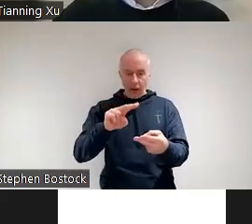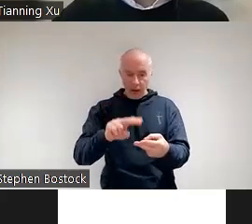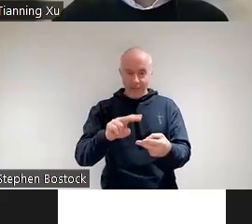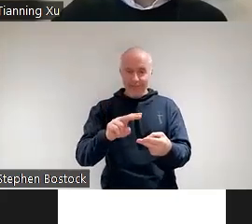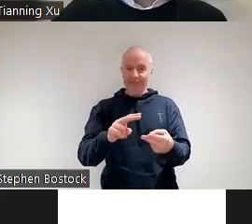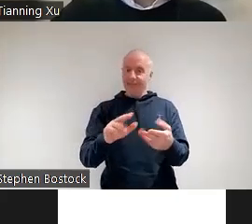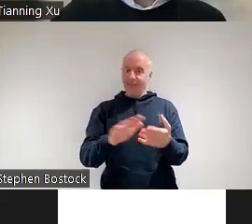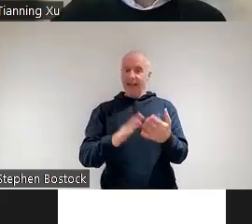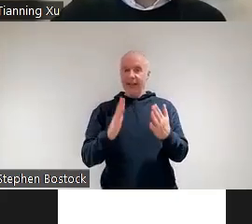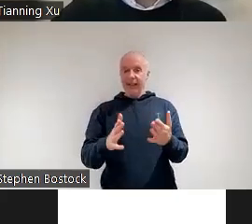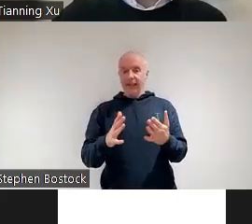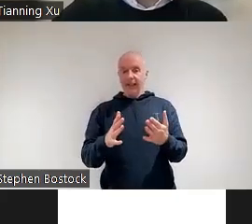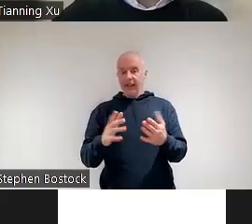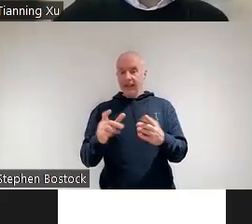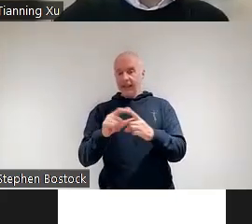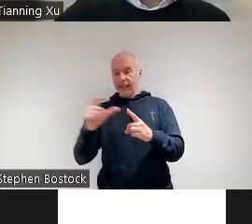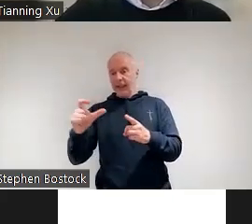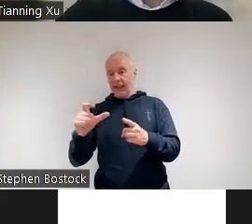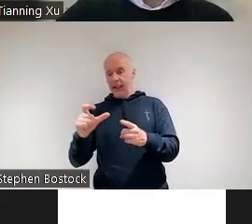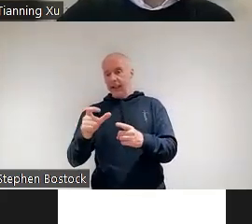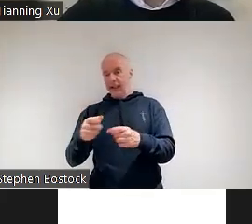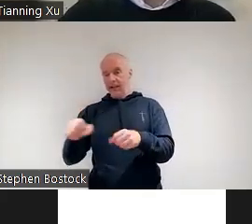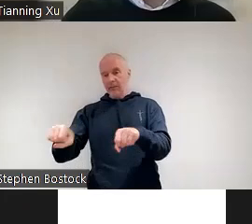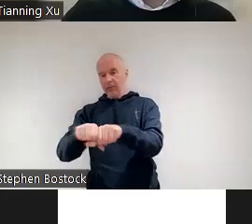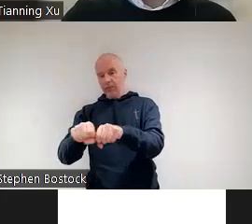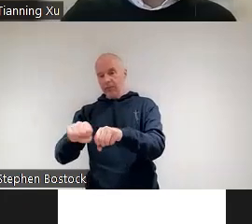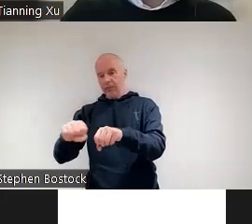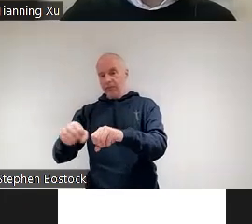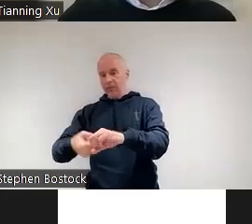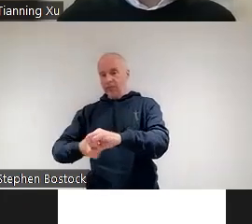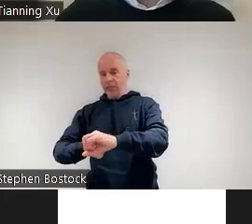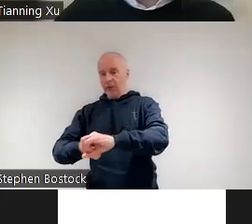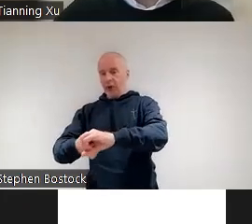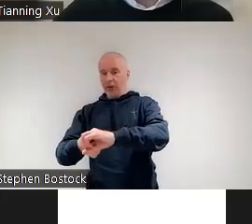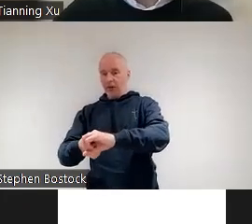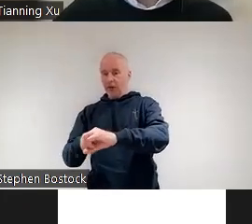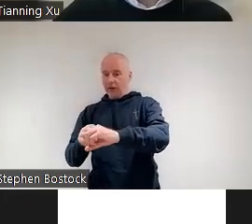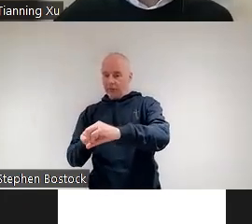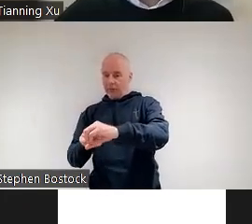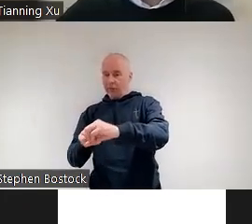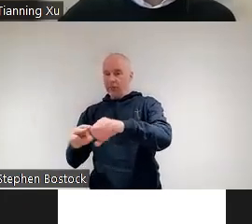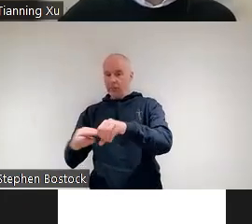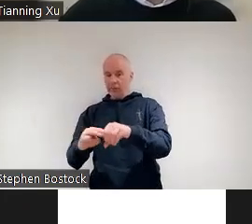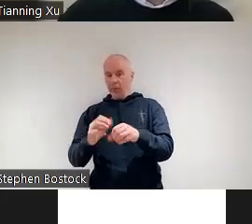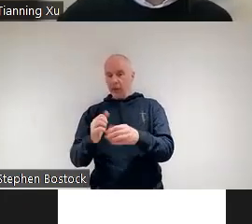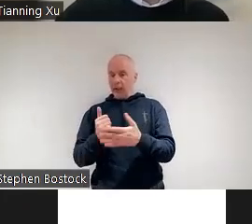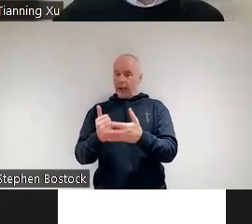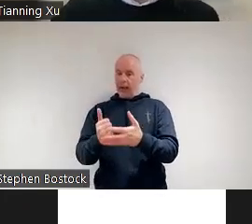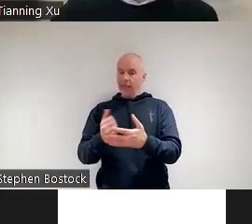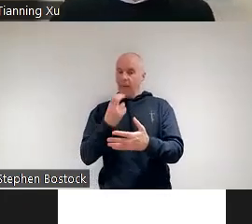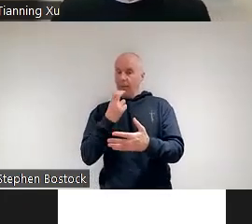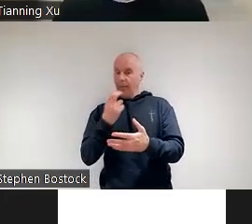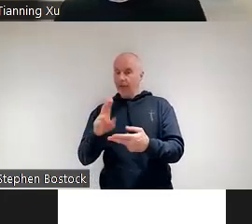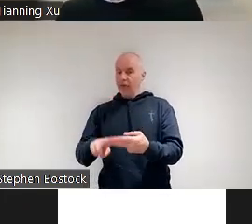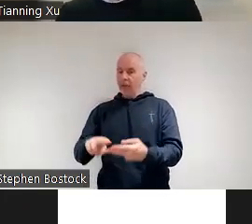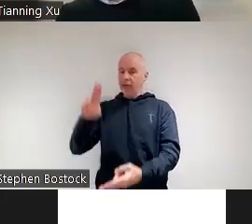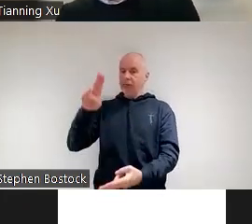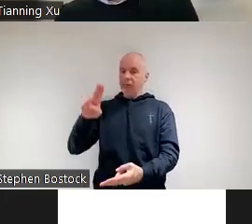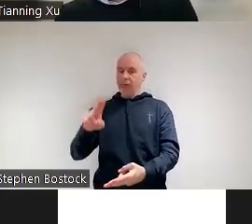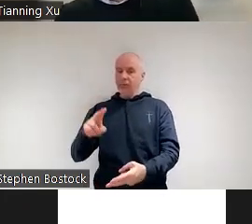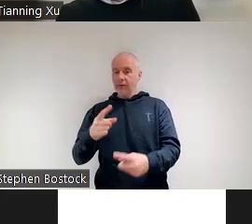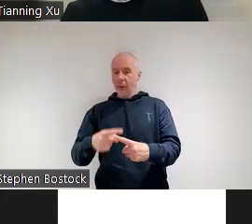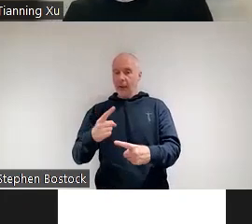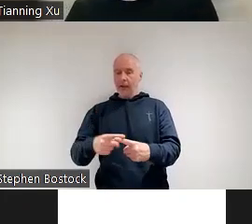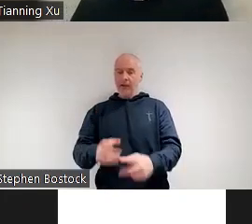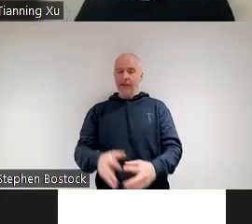need those DC chargers which are on the motorway, which to help you to do the long distance. So just this slide basically